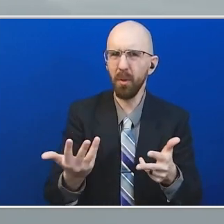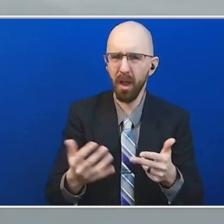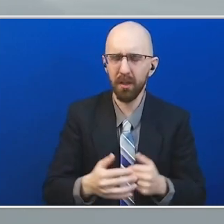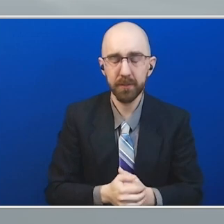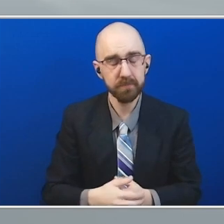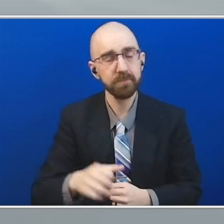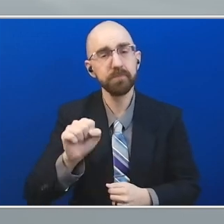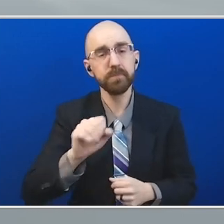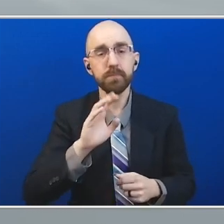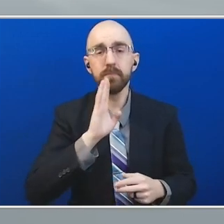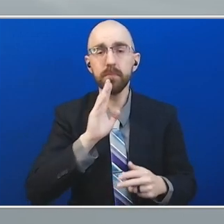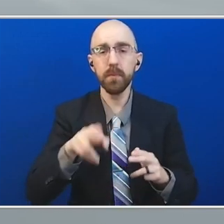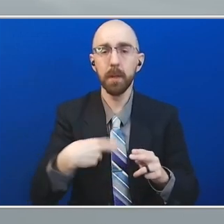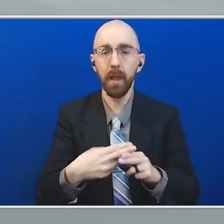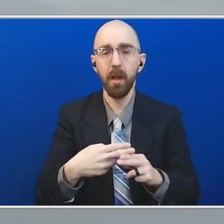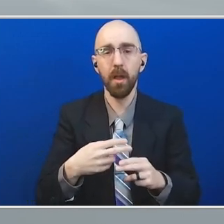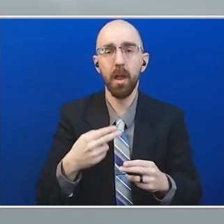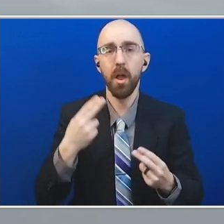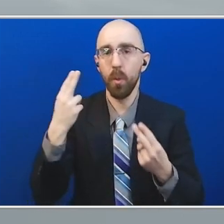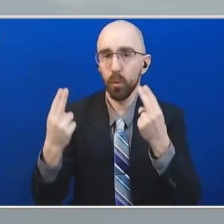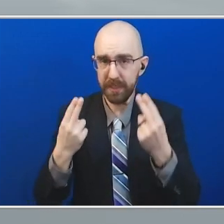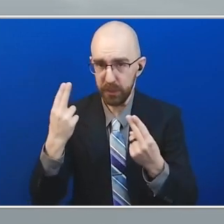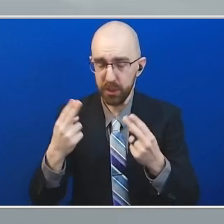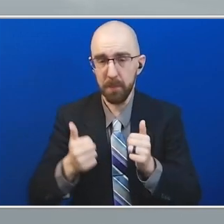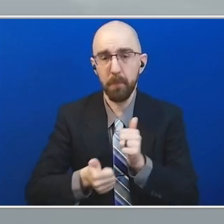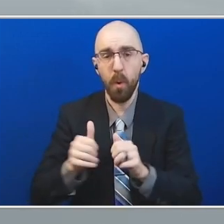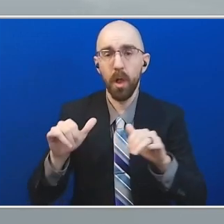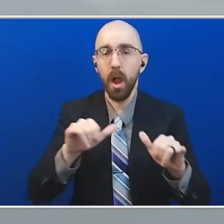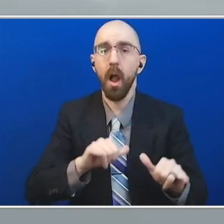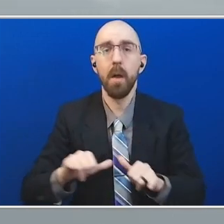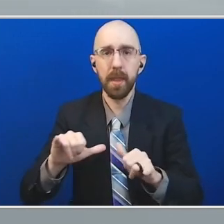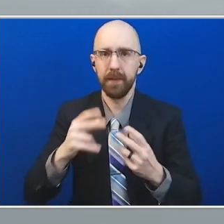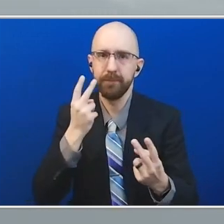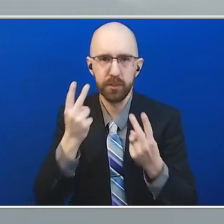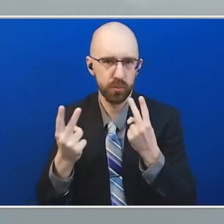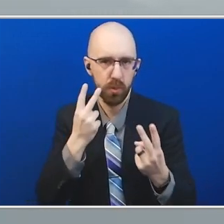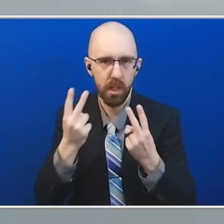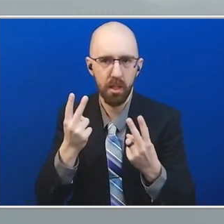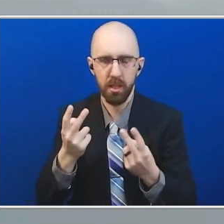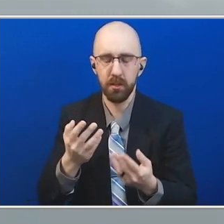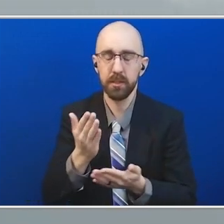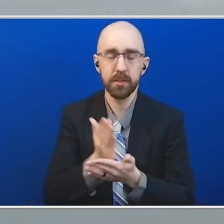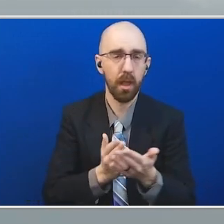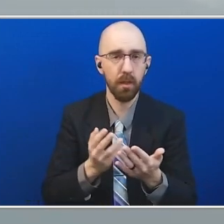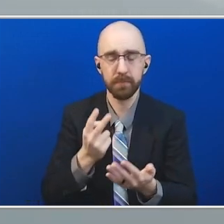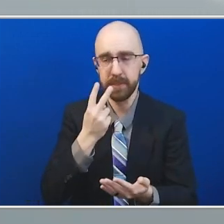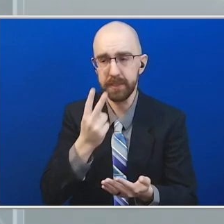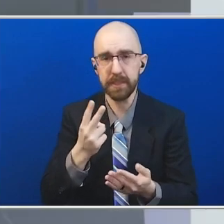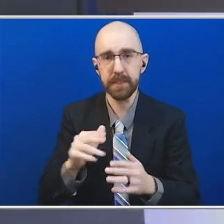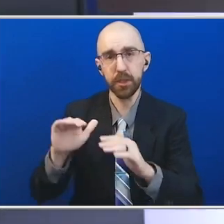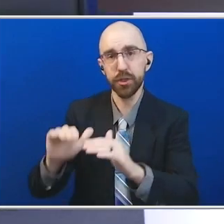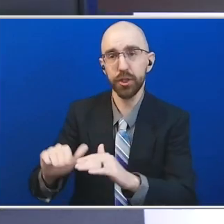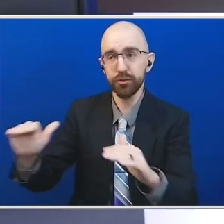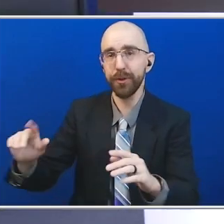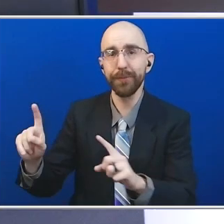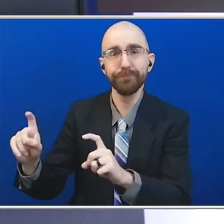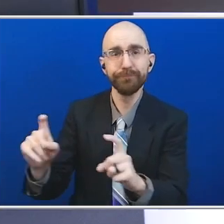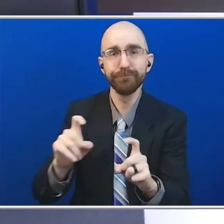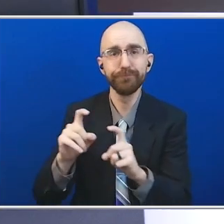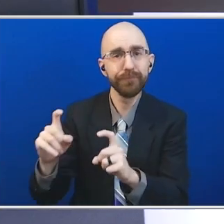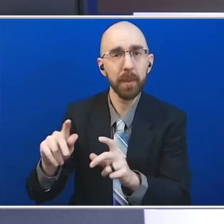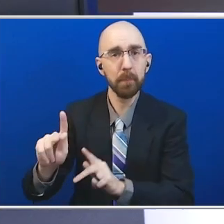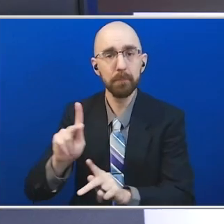about hallucinations, the most common is visual. So people may see little children, little people coming out